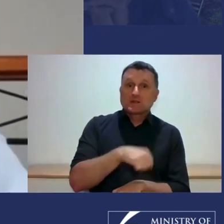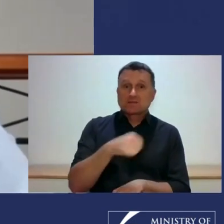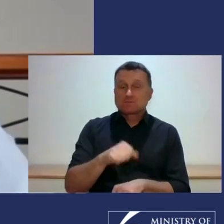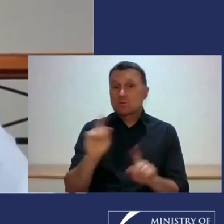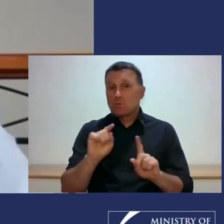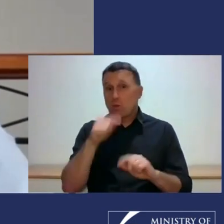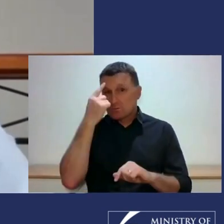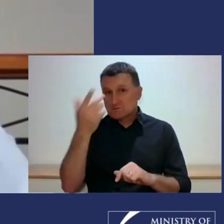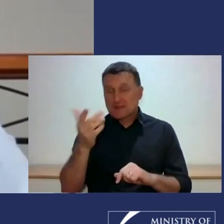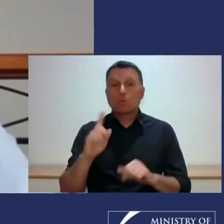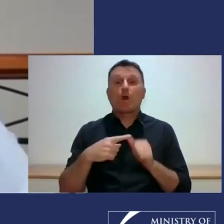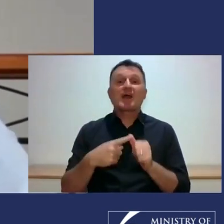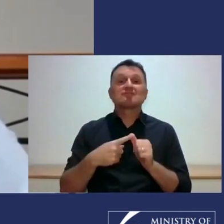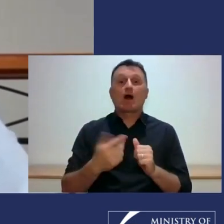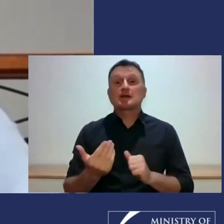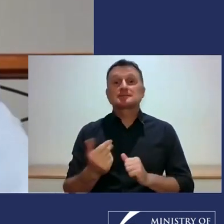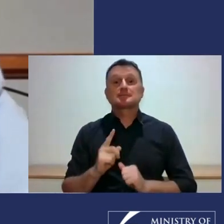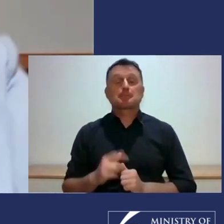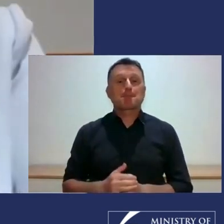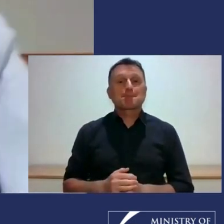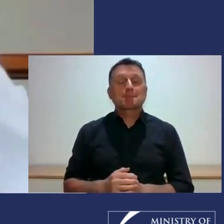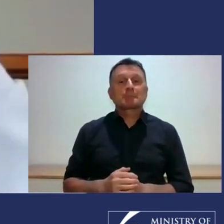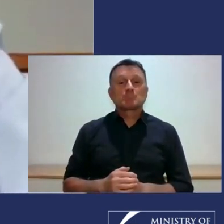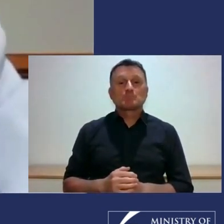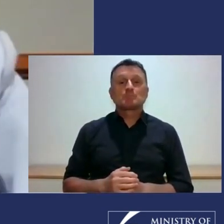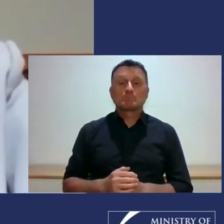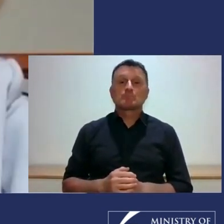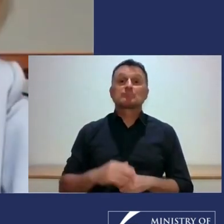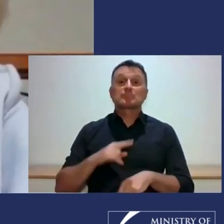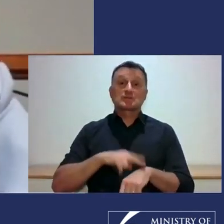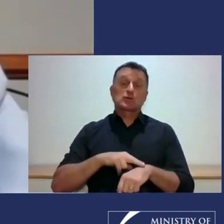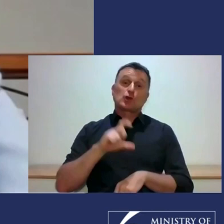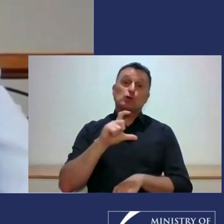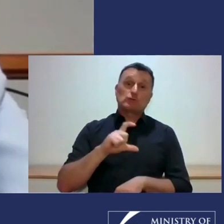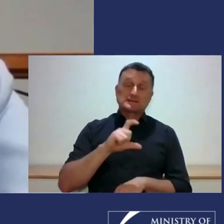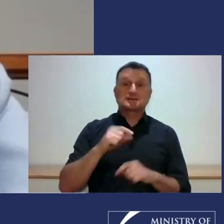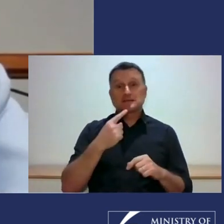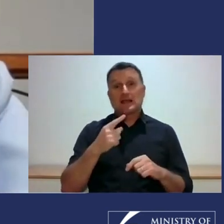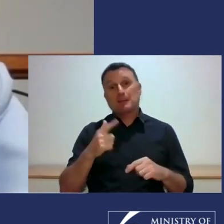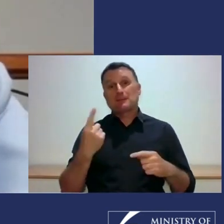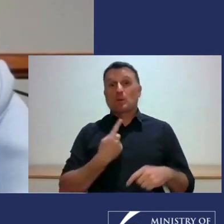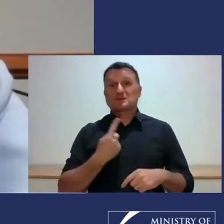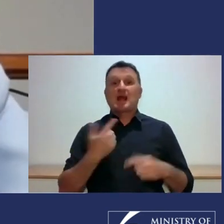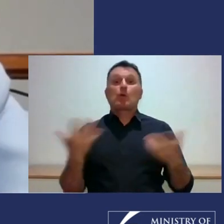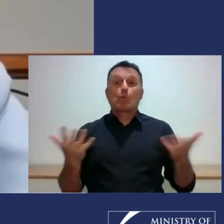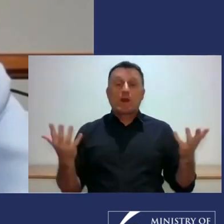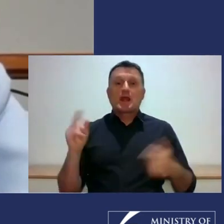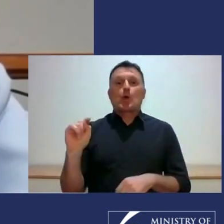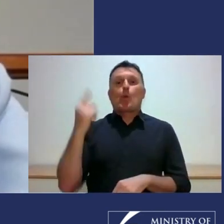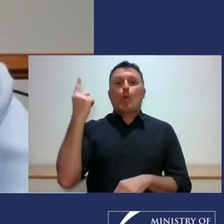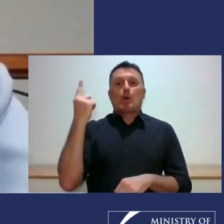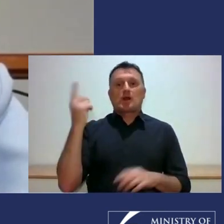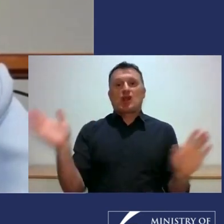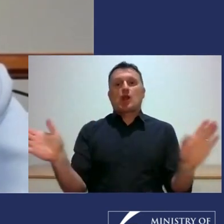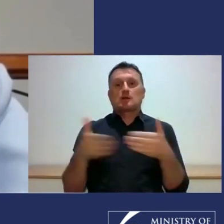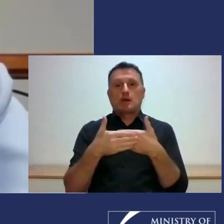Okay. So I think... one thing I'd say, and we're probably a little bit biased because we're in Auckland with the lockdown. So COVID has taken